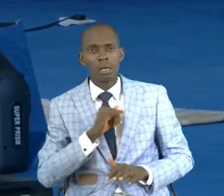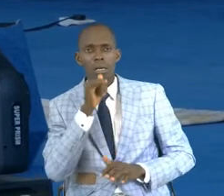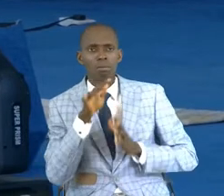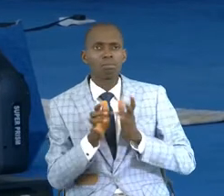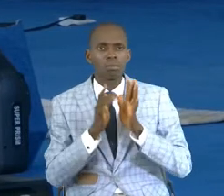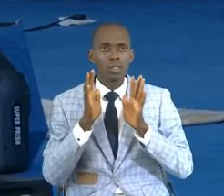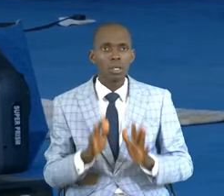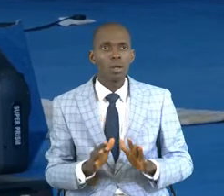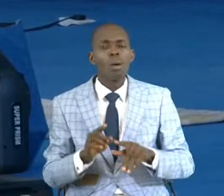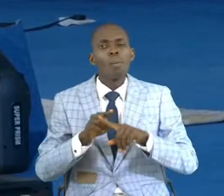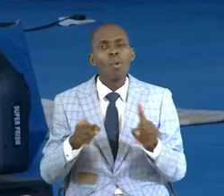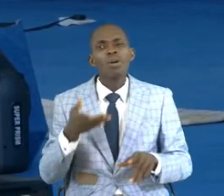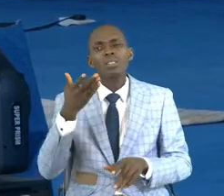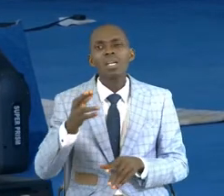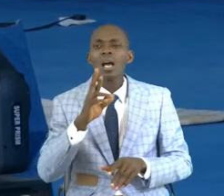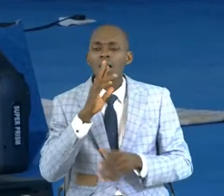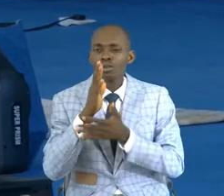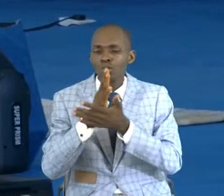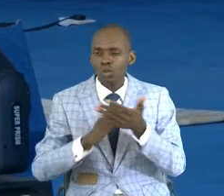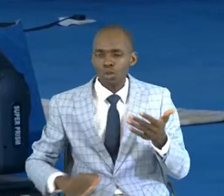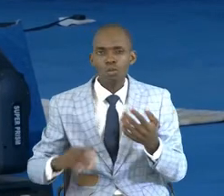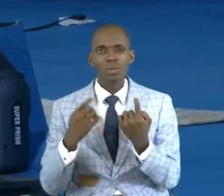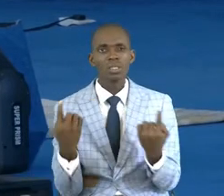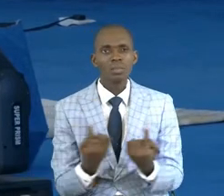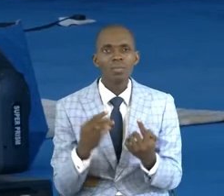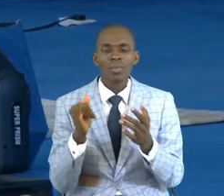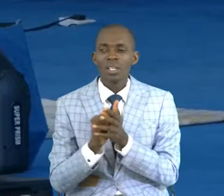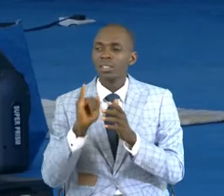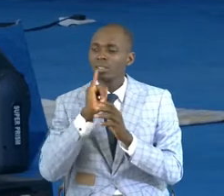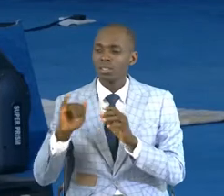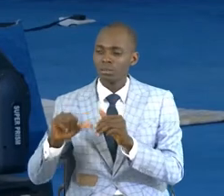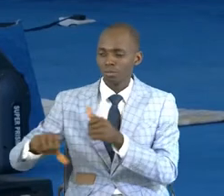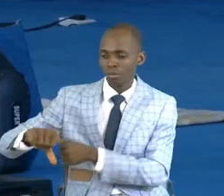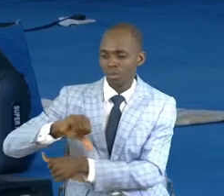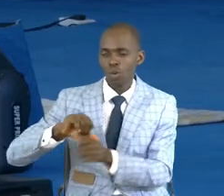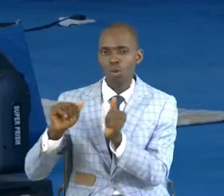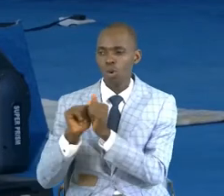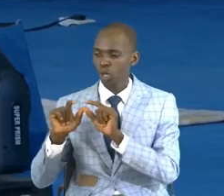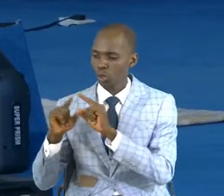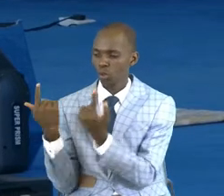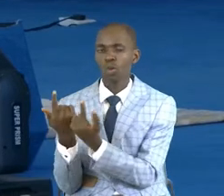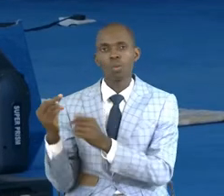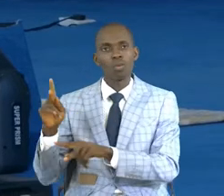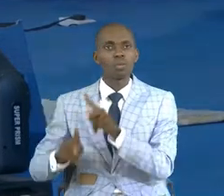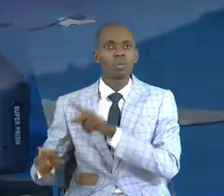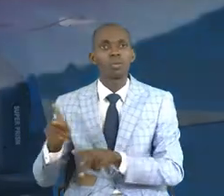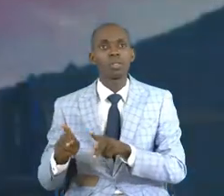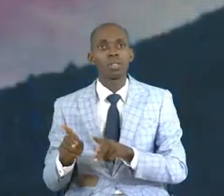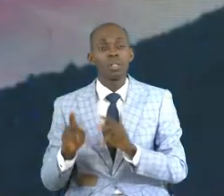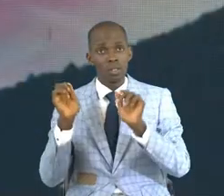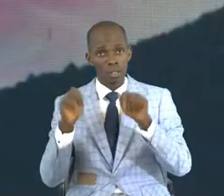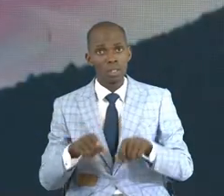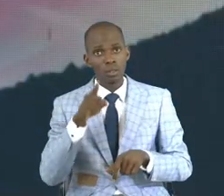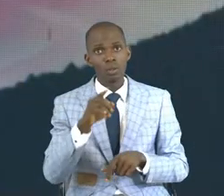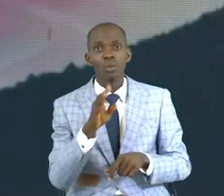iniquities that are associated with a group of people. Can you be a bachelor and not have